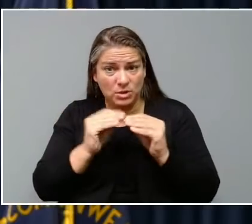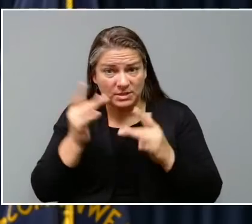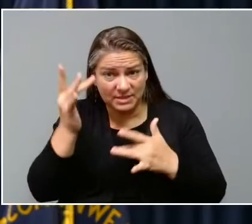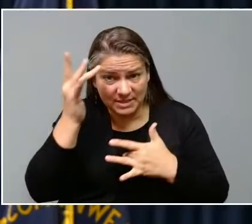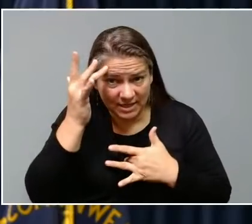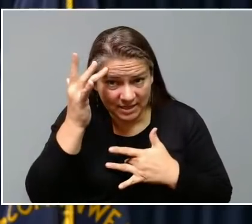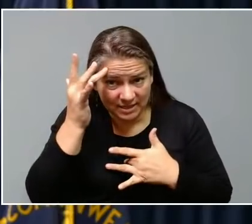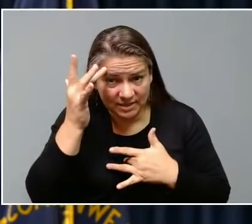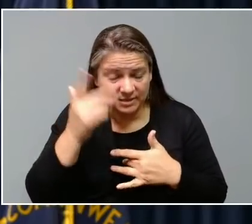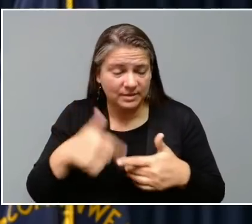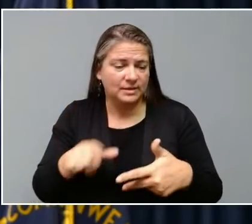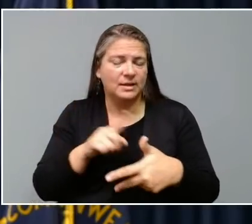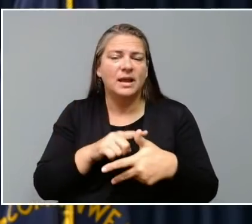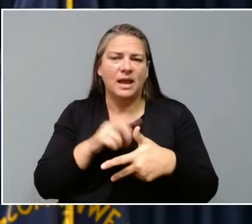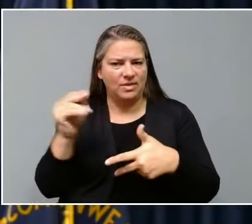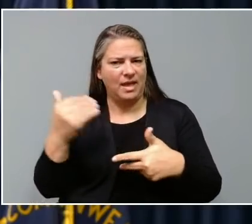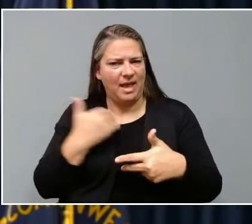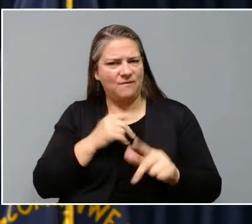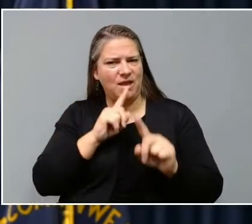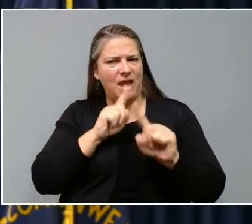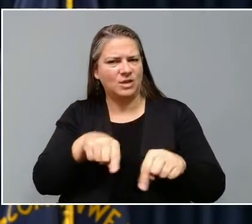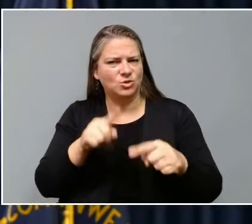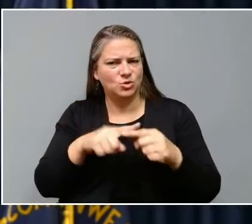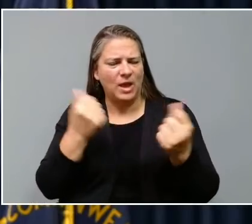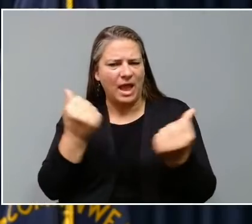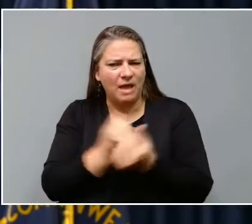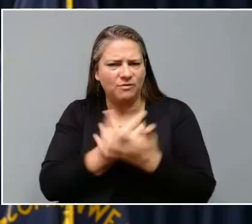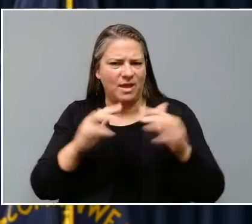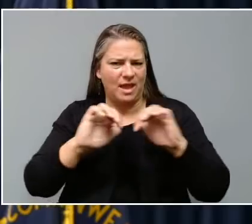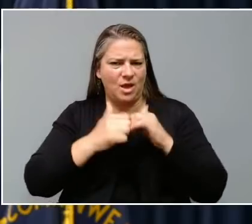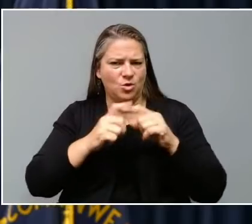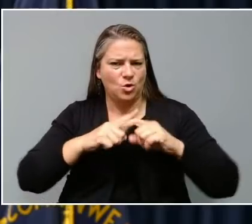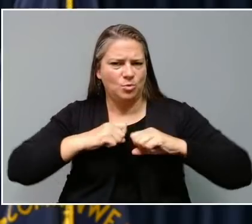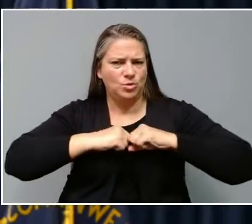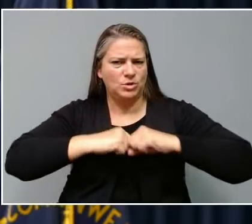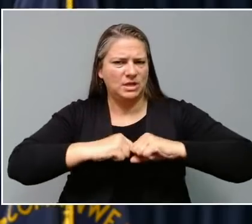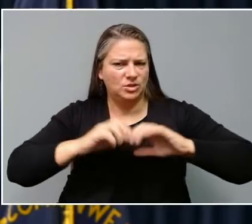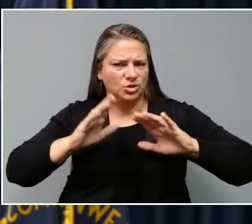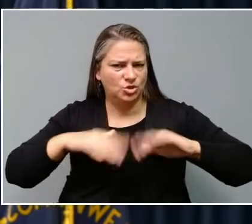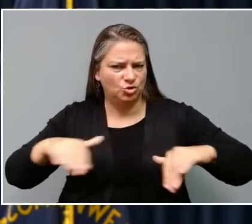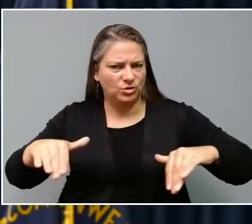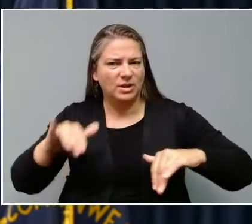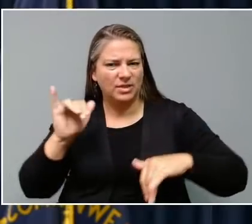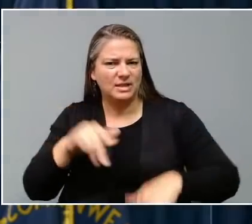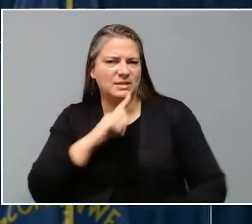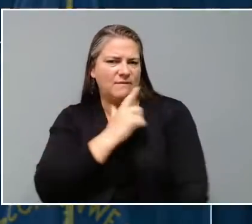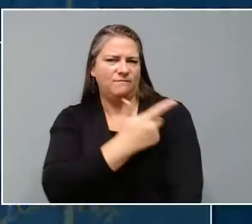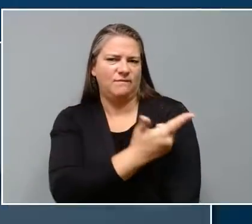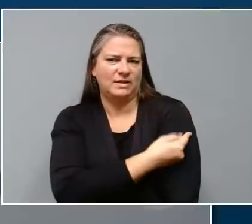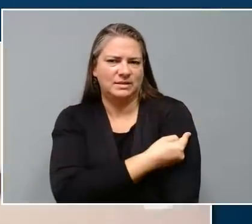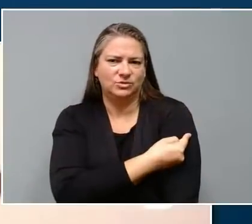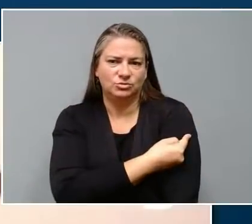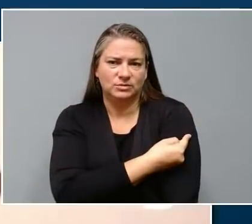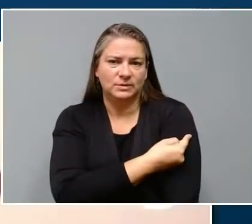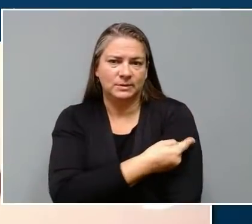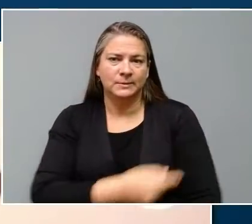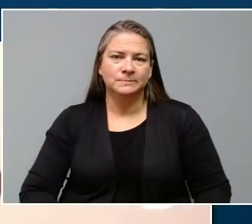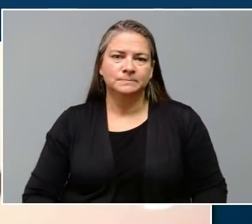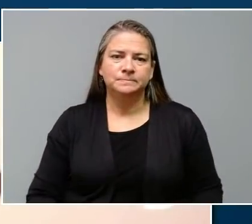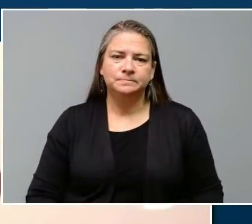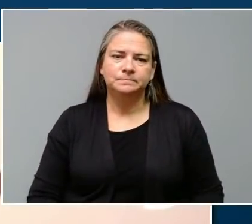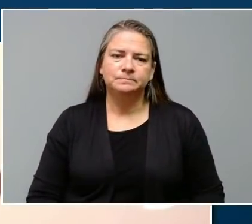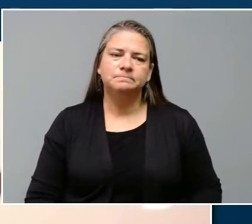is an answer to all of this and to protecting our children, and that is vaccination. I hear a lot